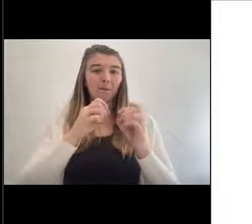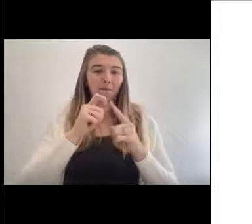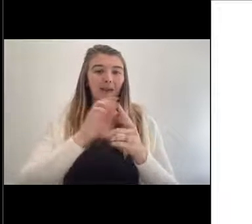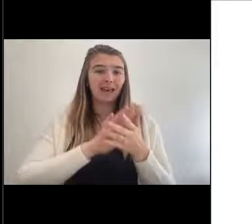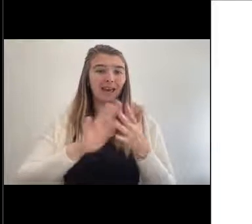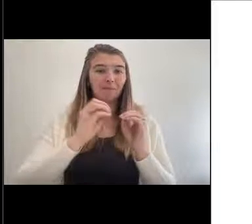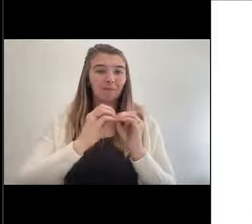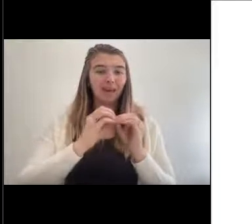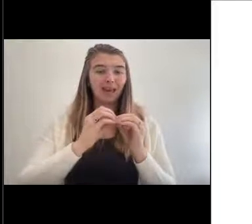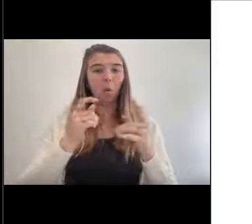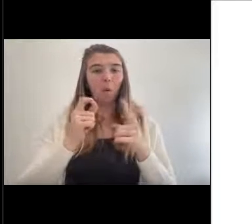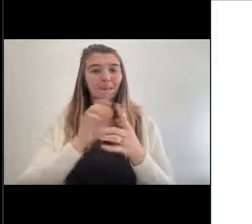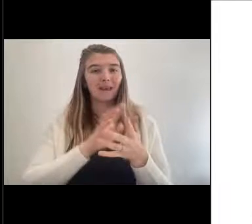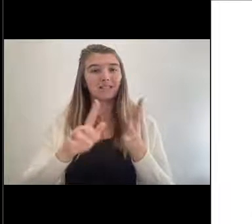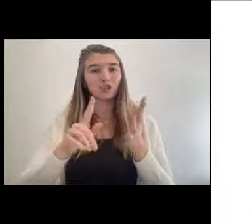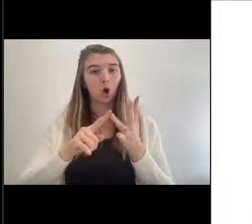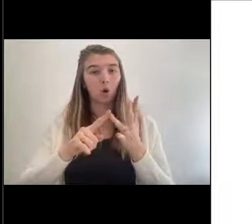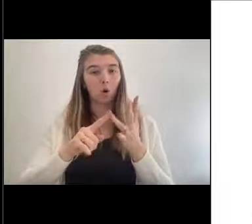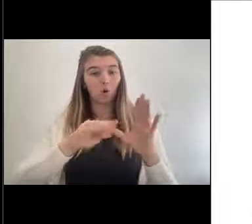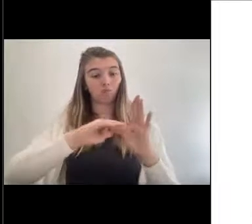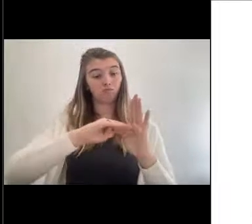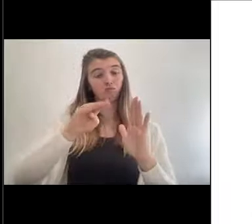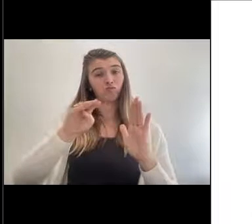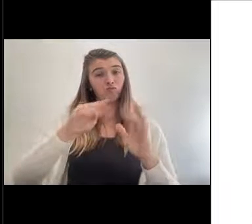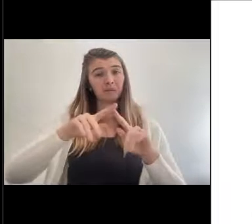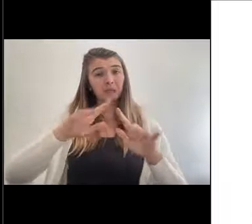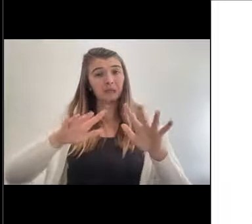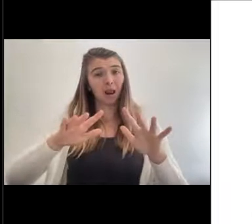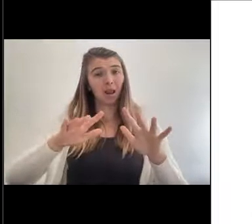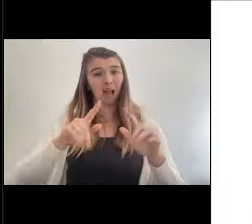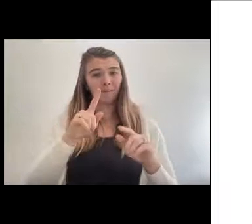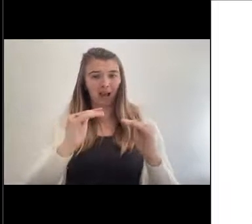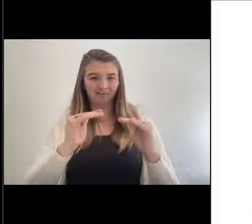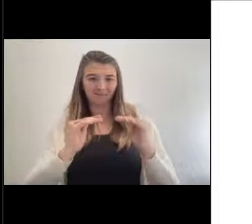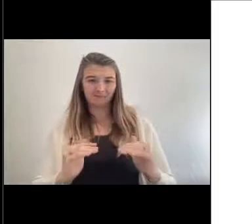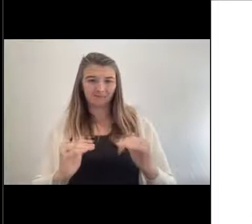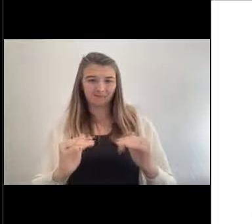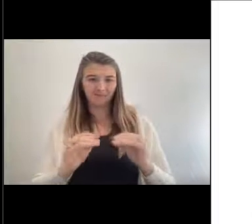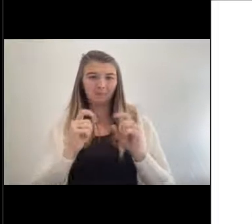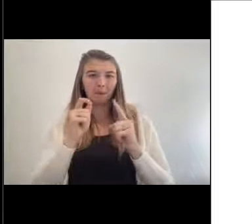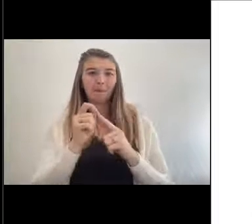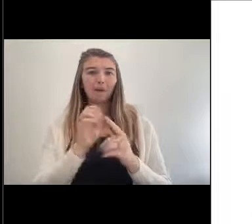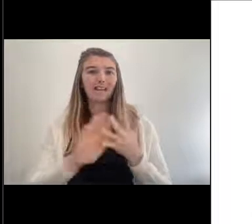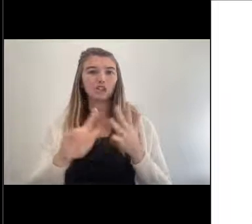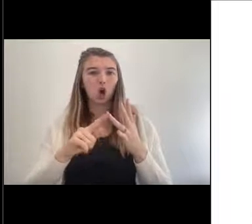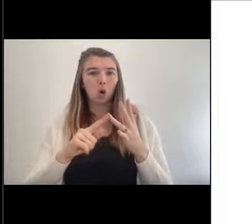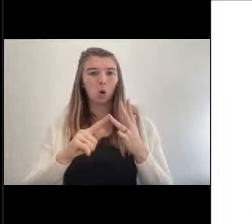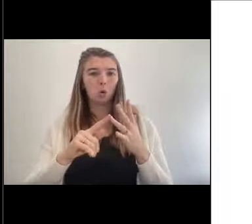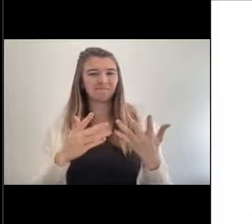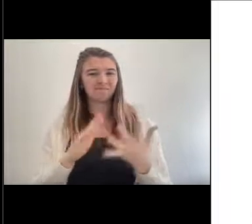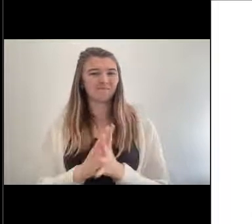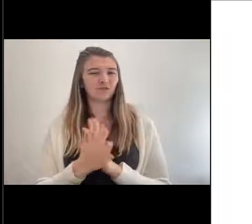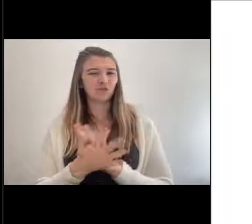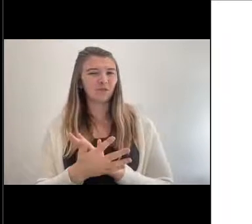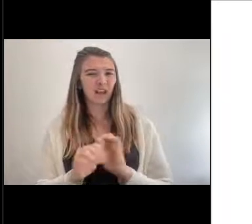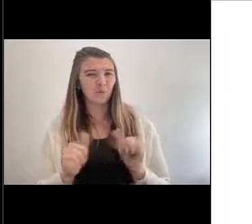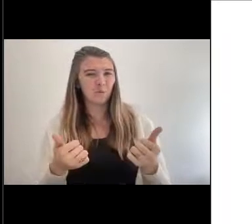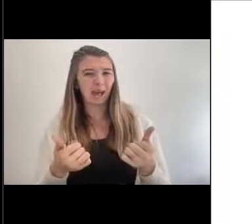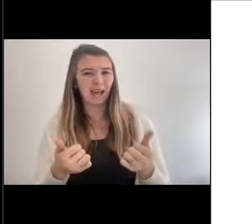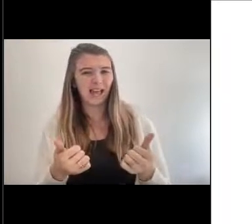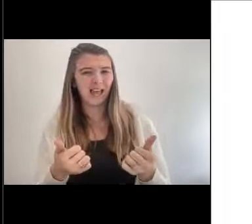it's just left like that in soil, it looks like it's not really degrading well. Similar happened in fresh water. While PHO was